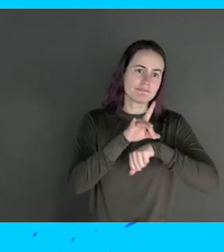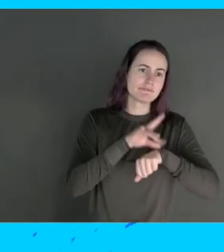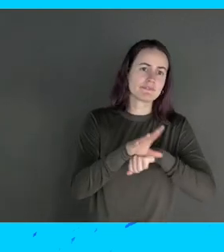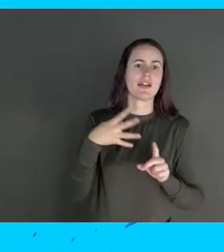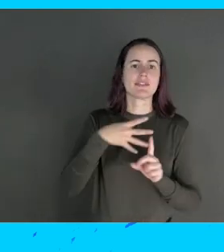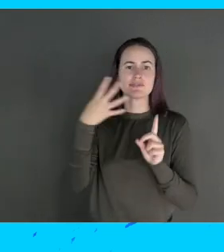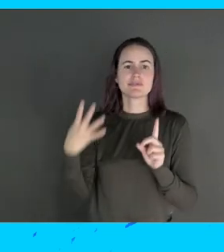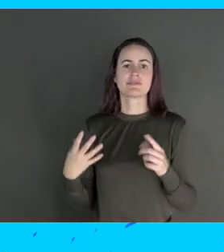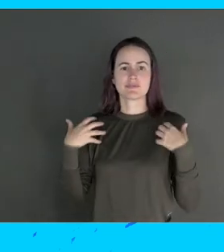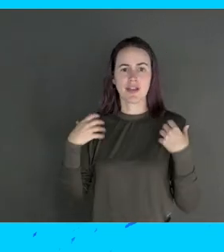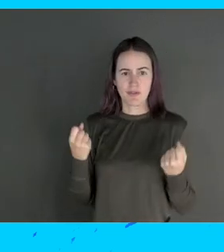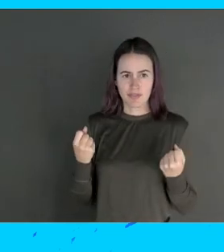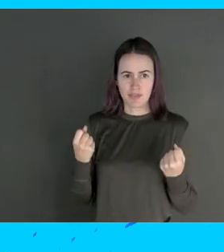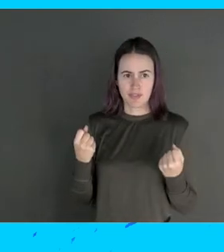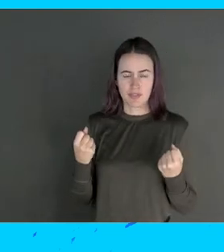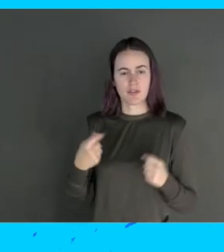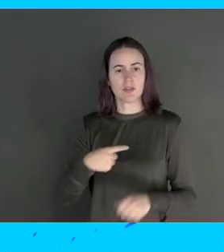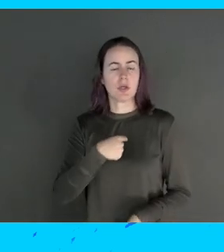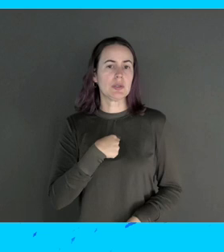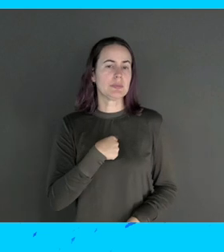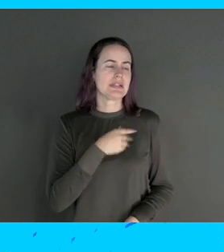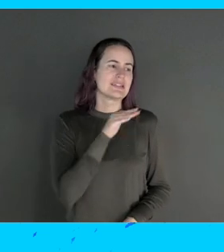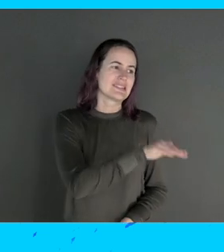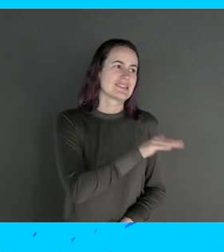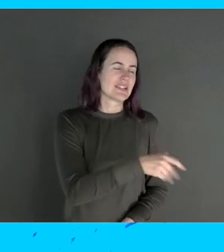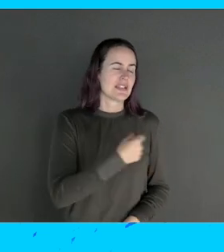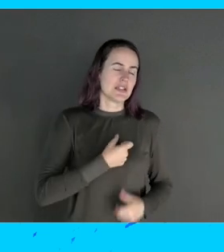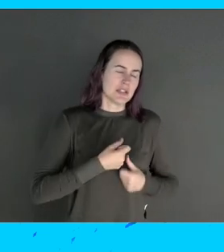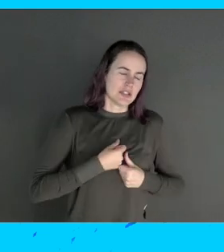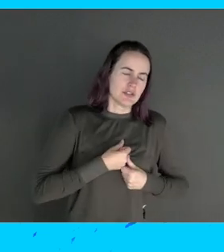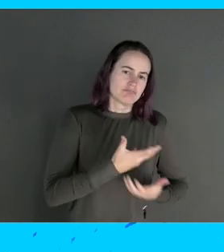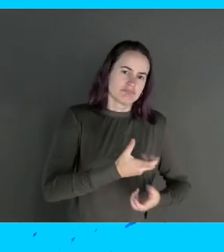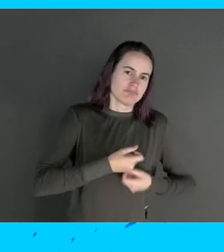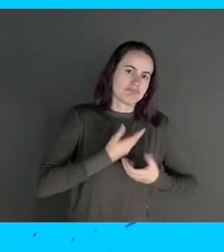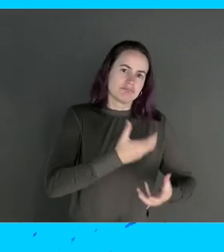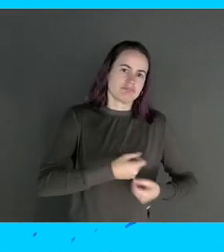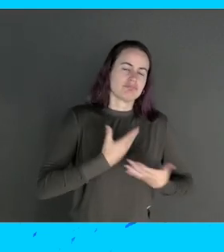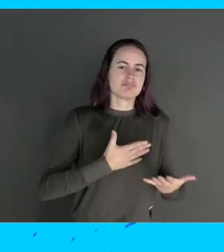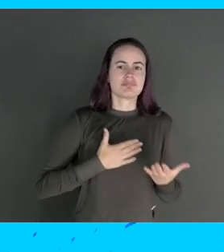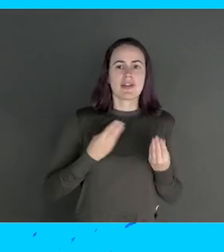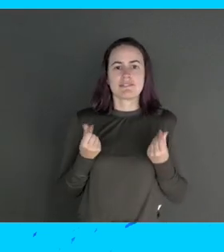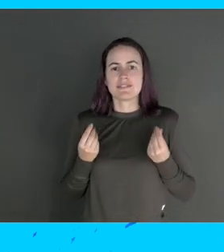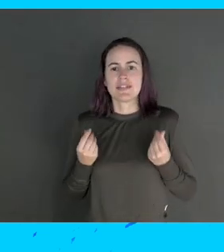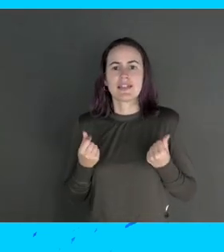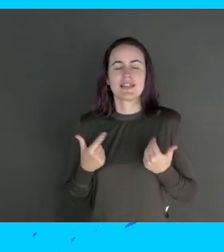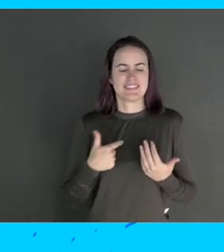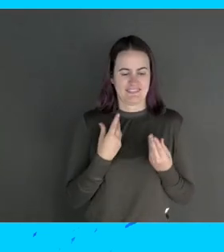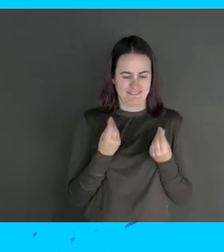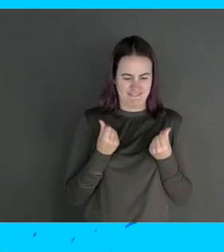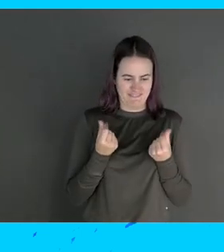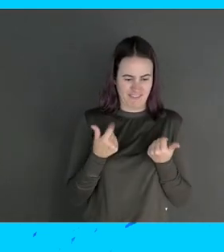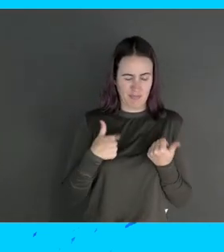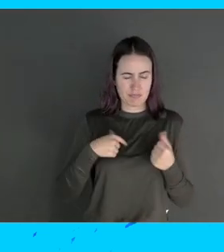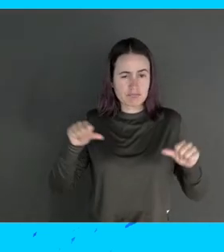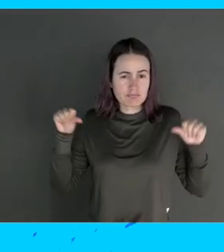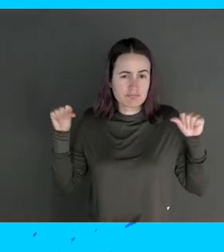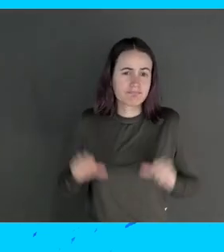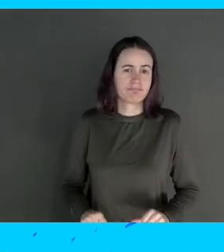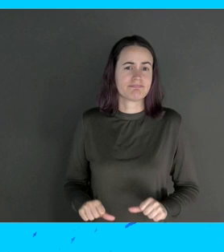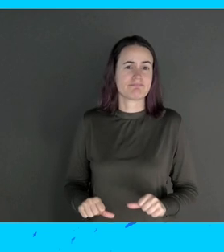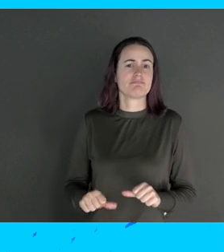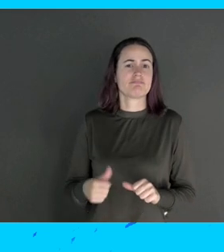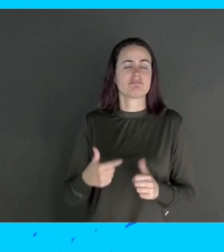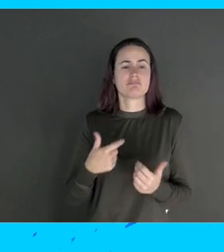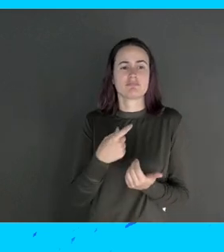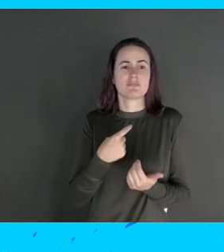sexual health club, and poured out my heart to him. I told him I felt worthless and undeserving of love. He sent me an